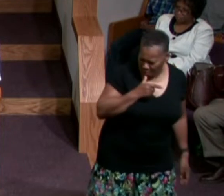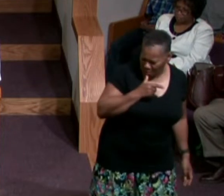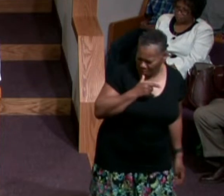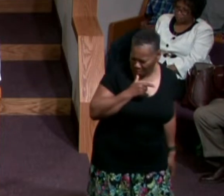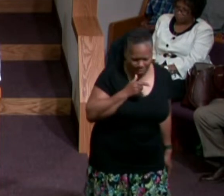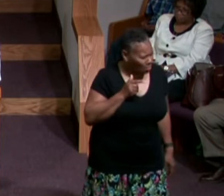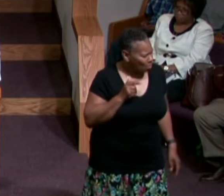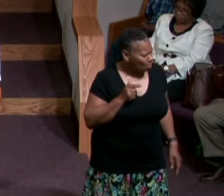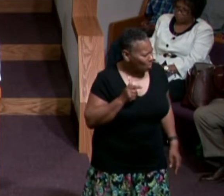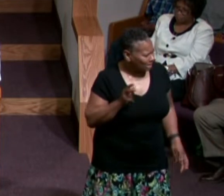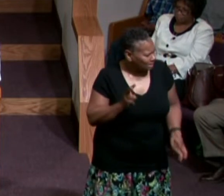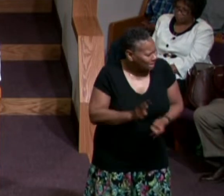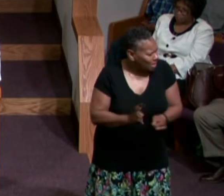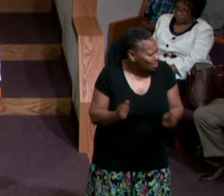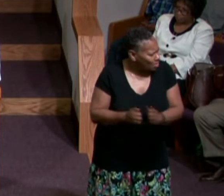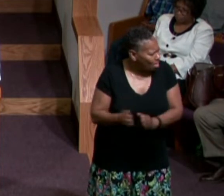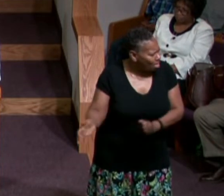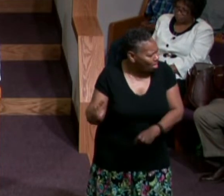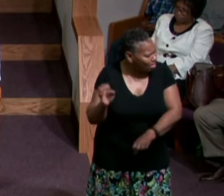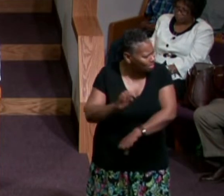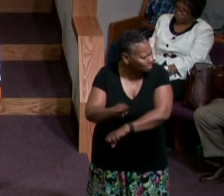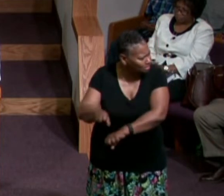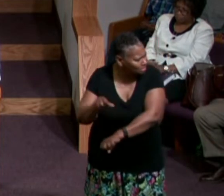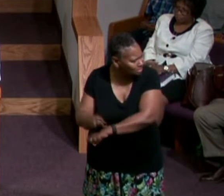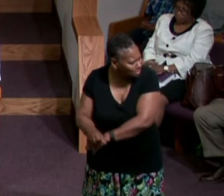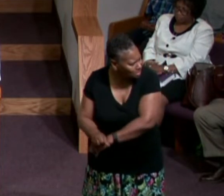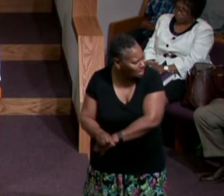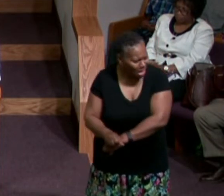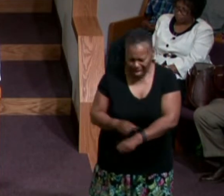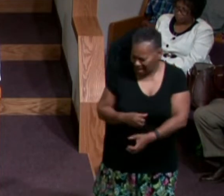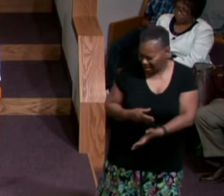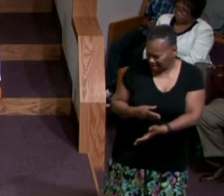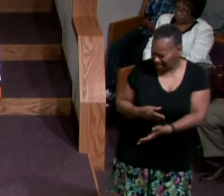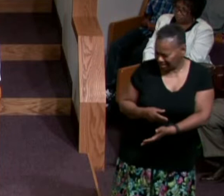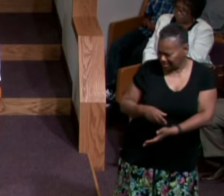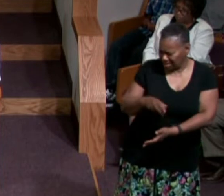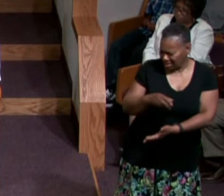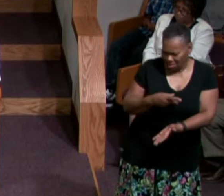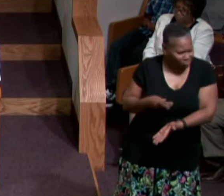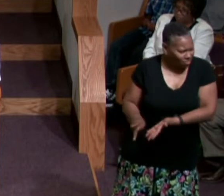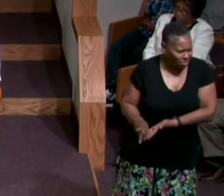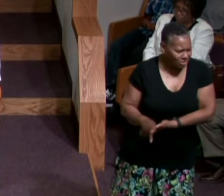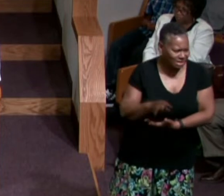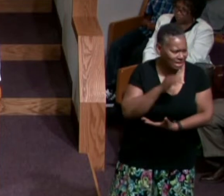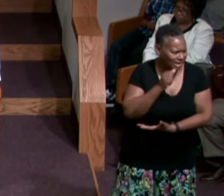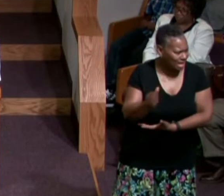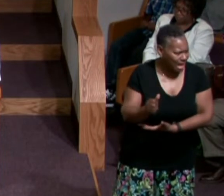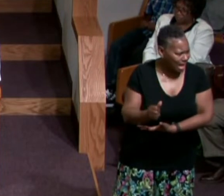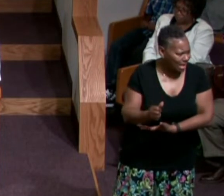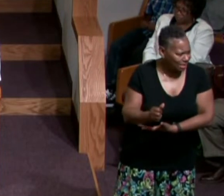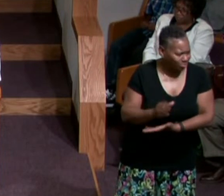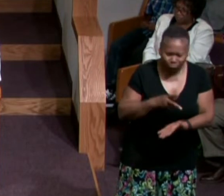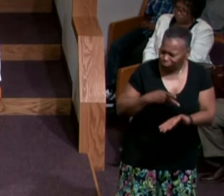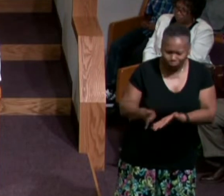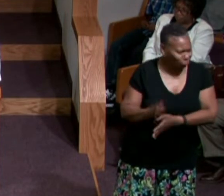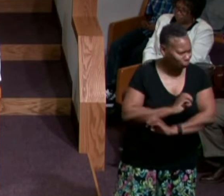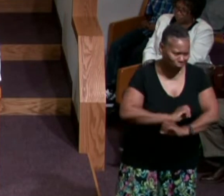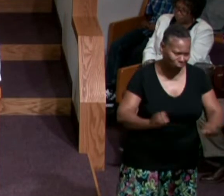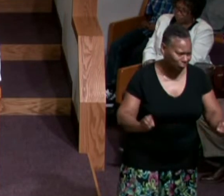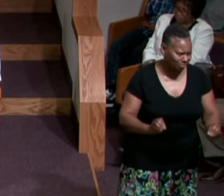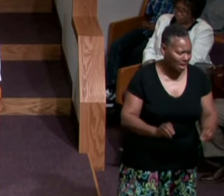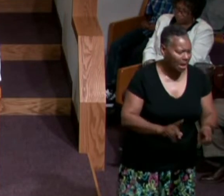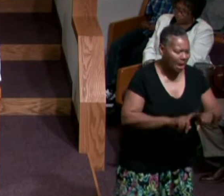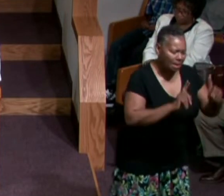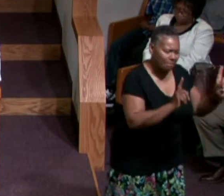his DNA in his fiance, and that his virgin is no longer fresh as the undriven snow. But